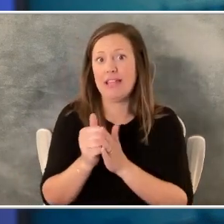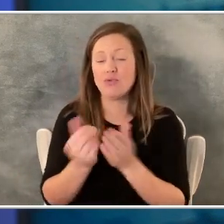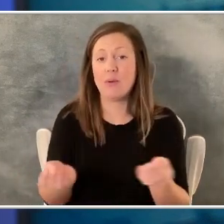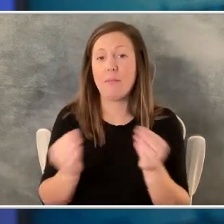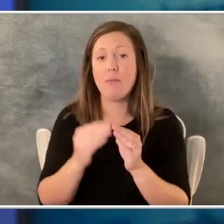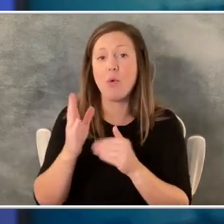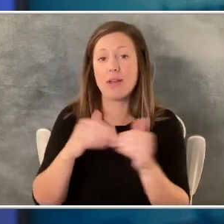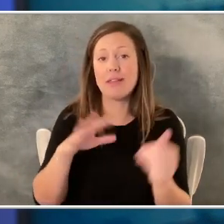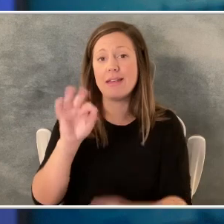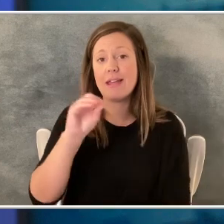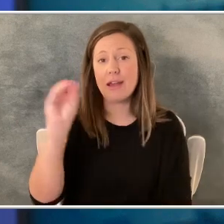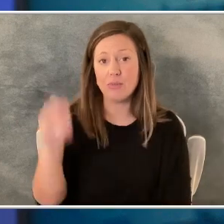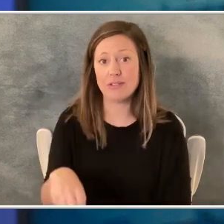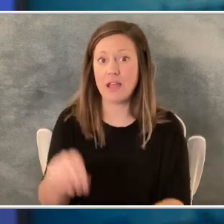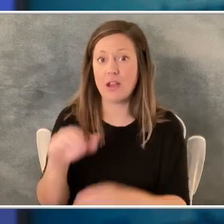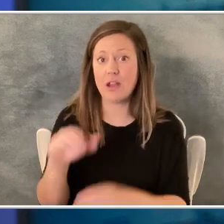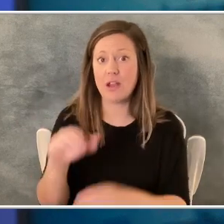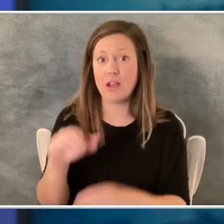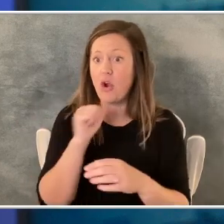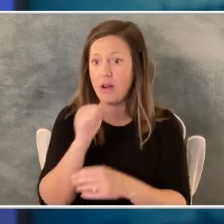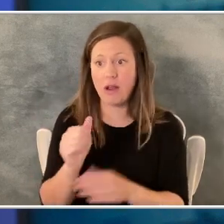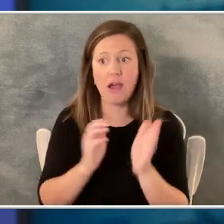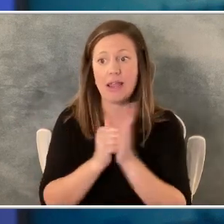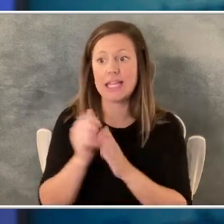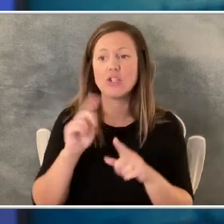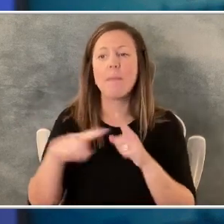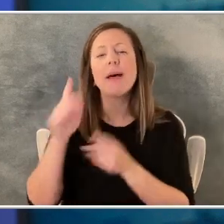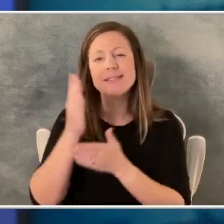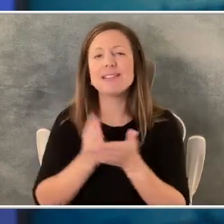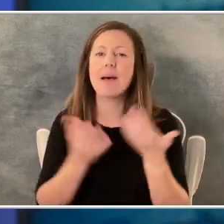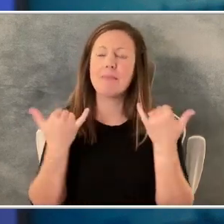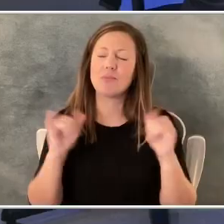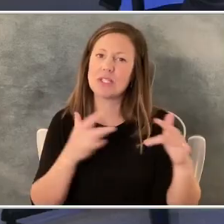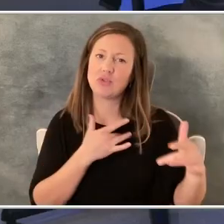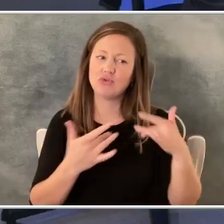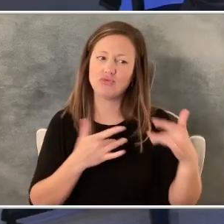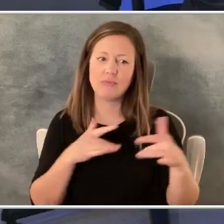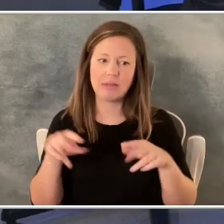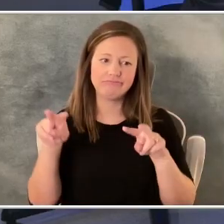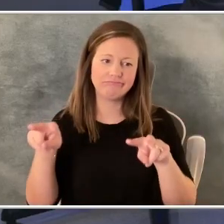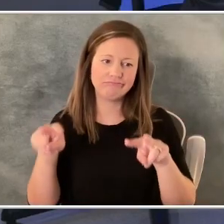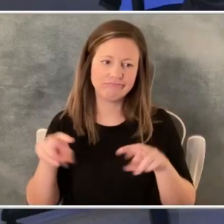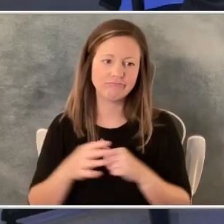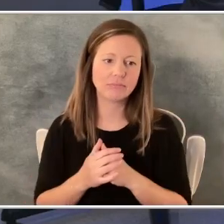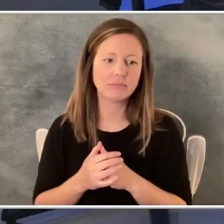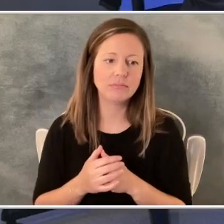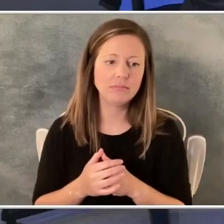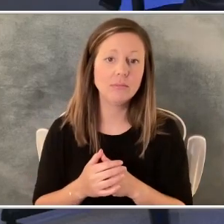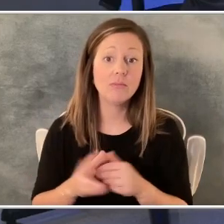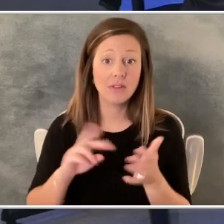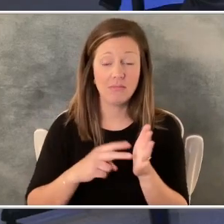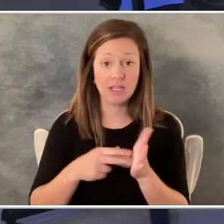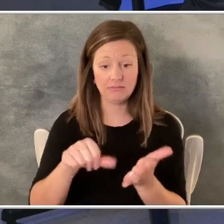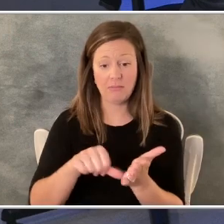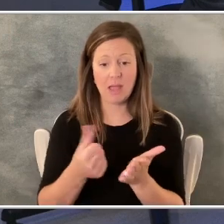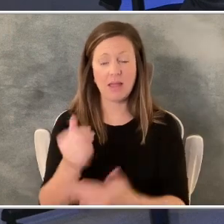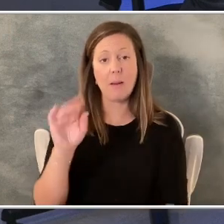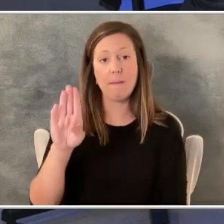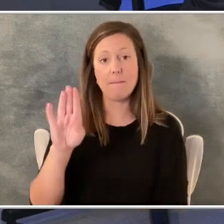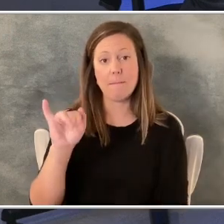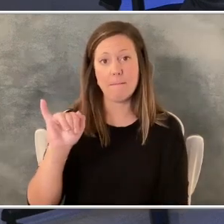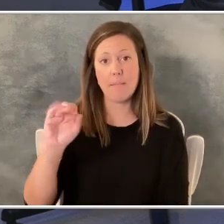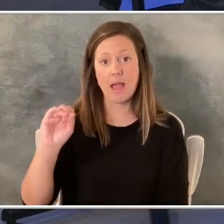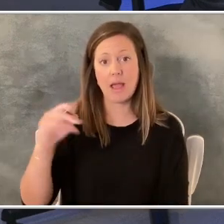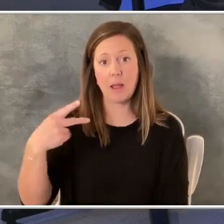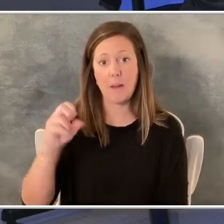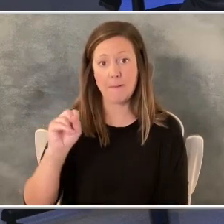benign. But there are some that we do worry about and that we want to watch. So would you biopsy any nodule that's found? And Not did you with necessar- Scott?